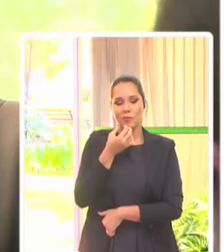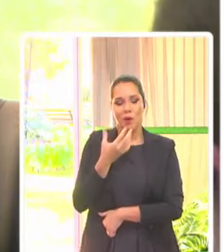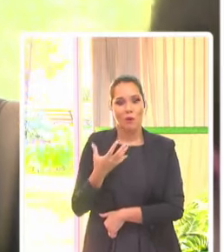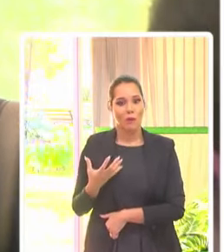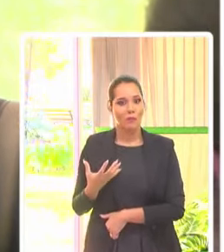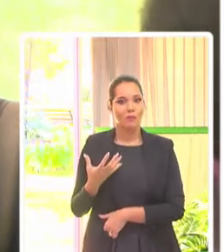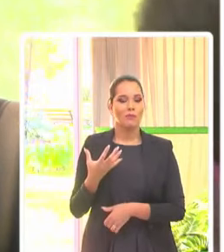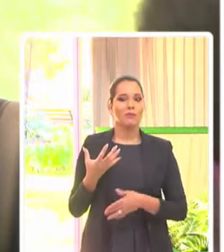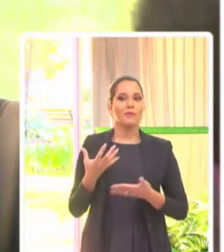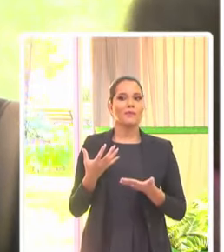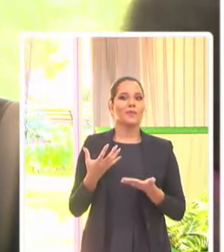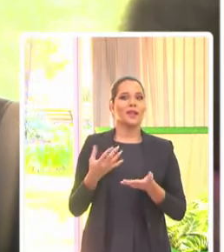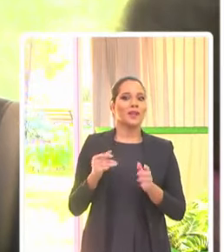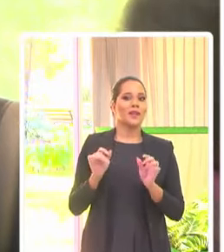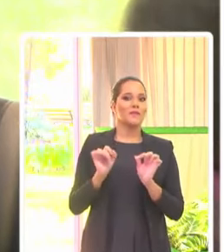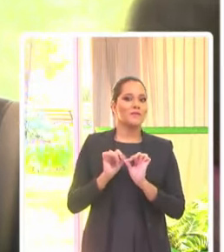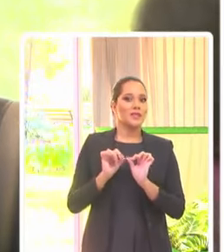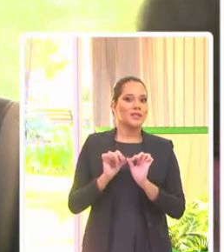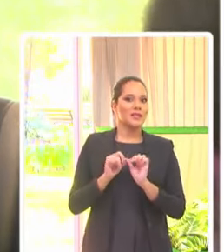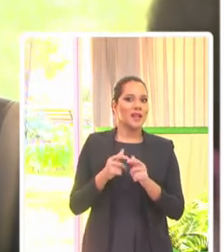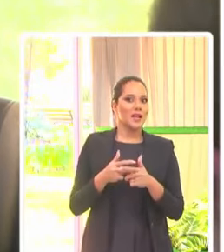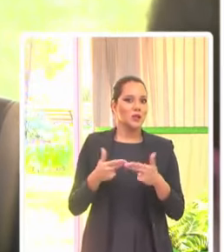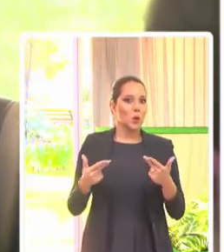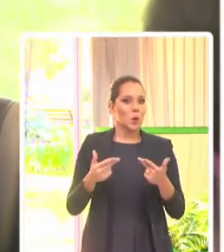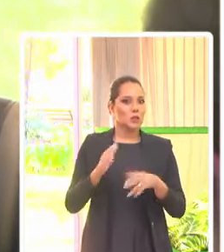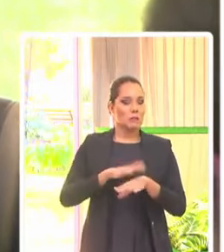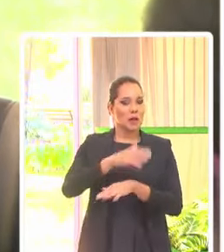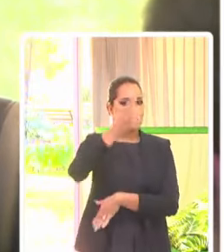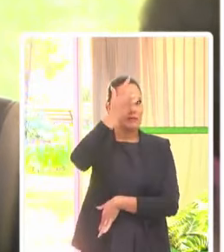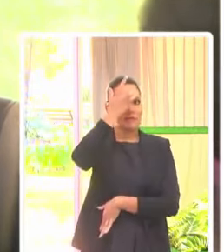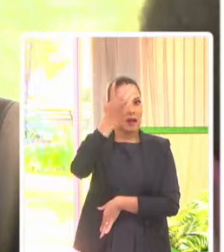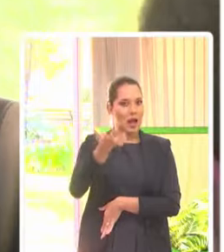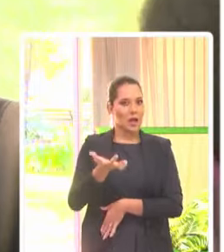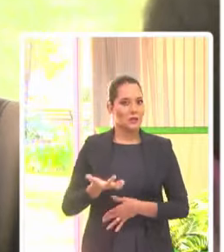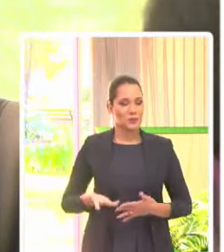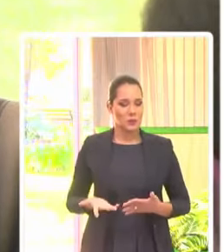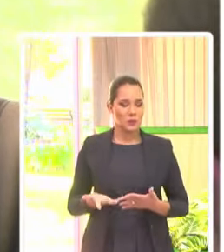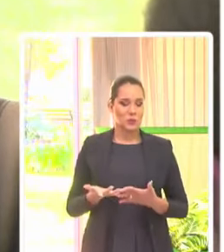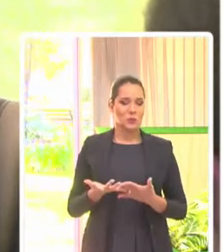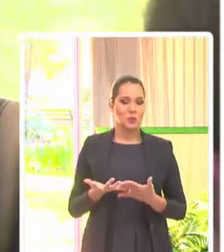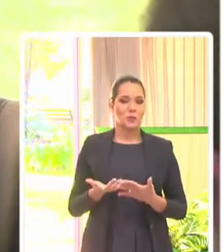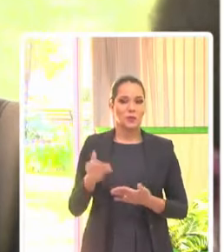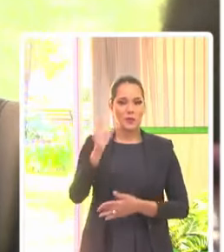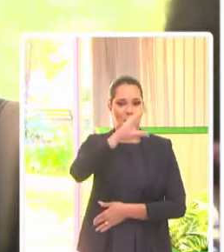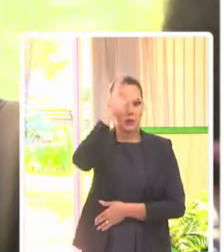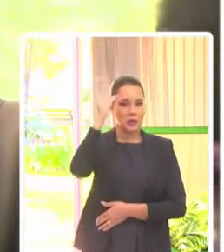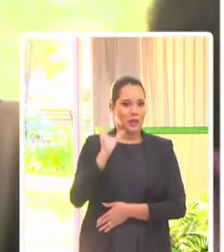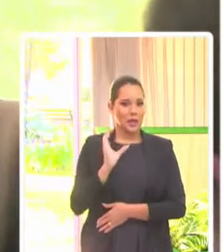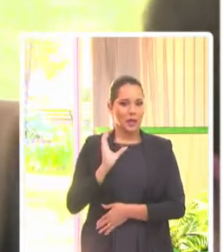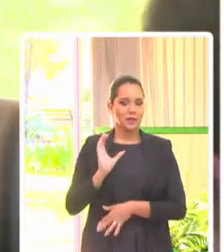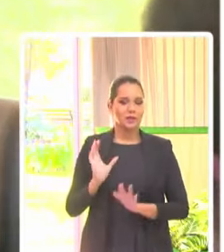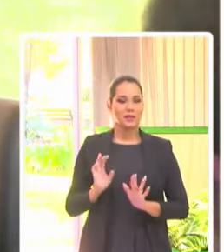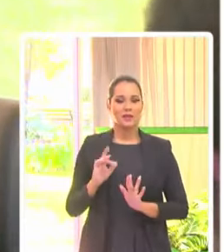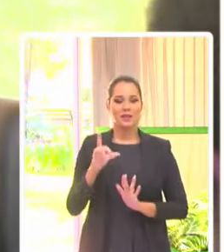making it for the consumer, for the end user, making products that are simple to use.